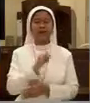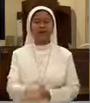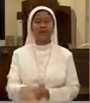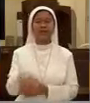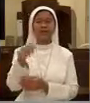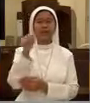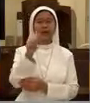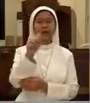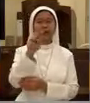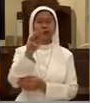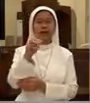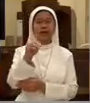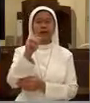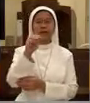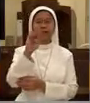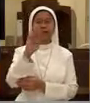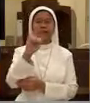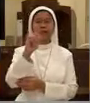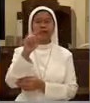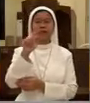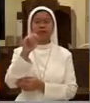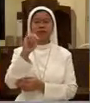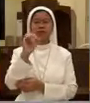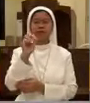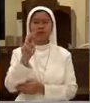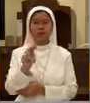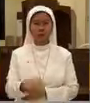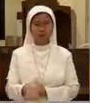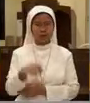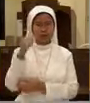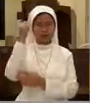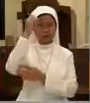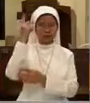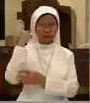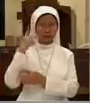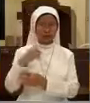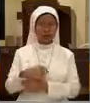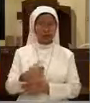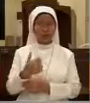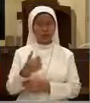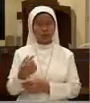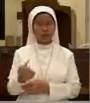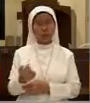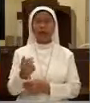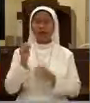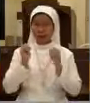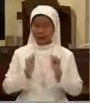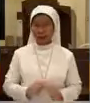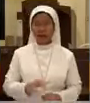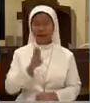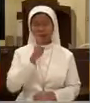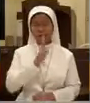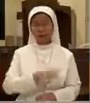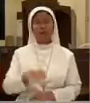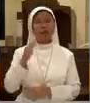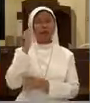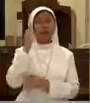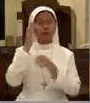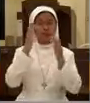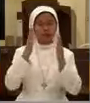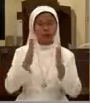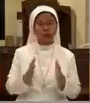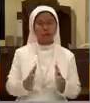For St. Paul, even his enemies could be proclaimers of